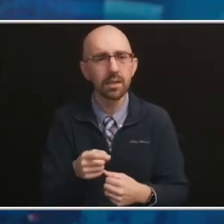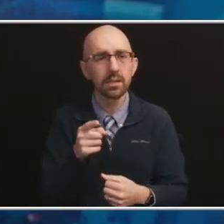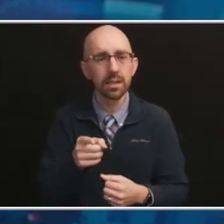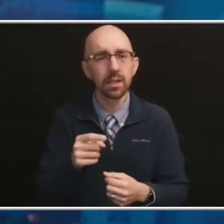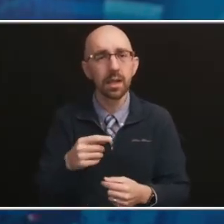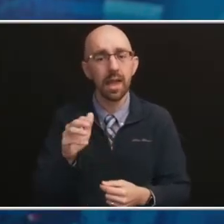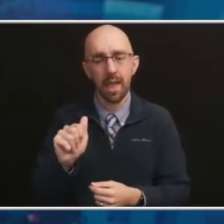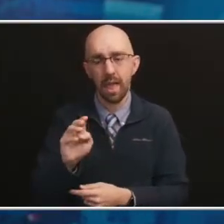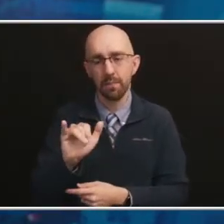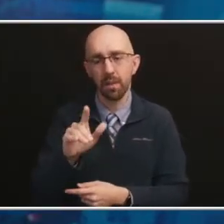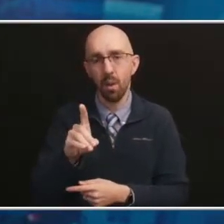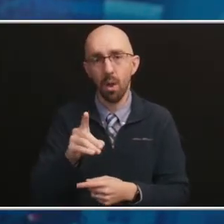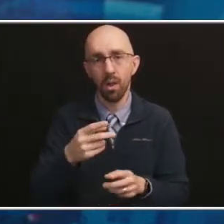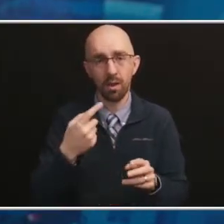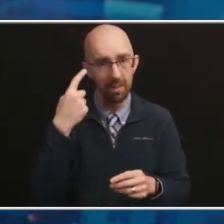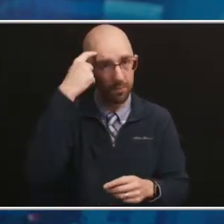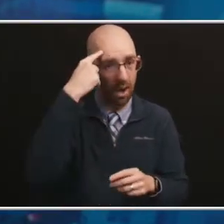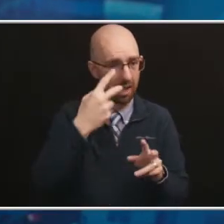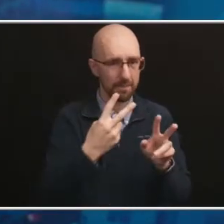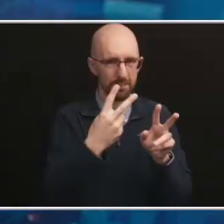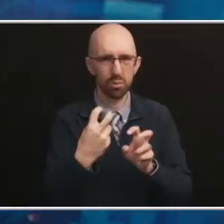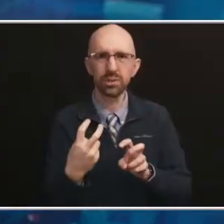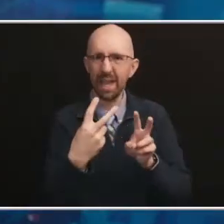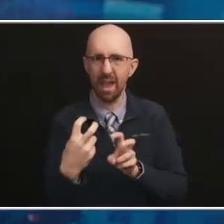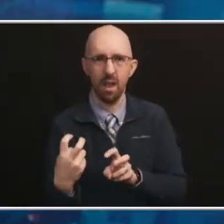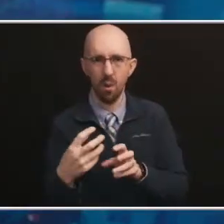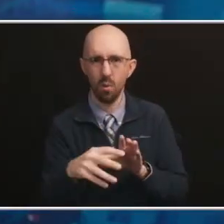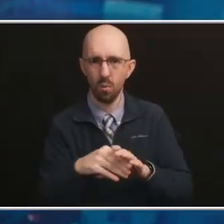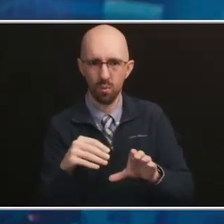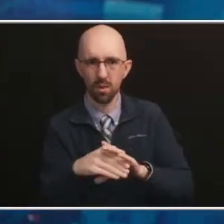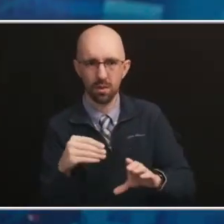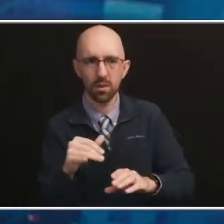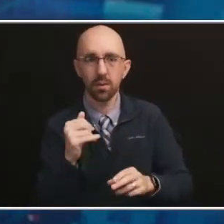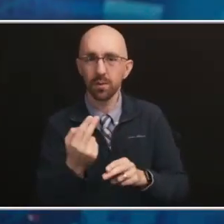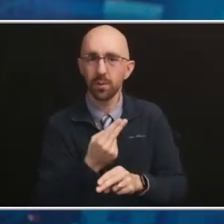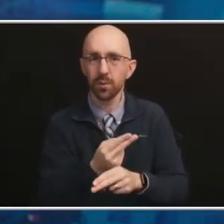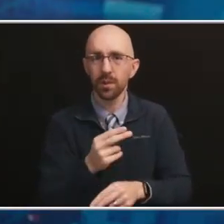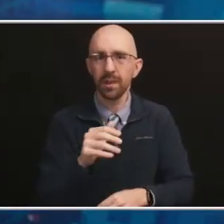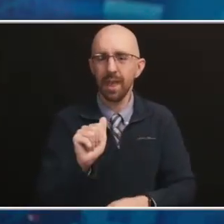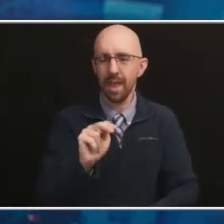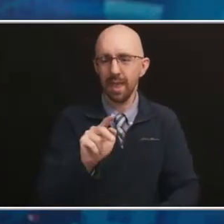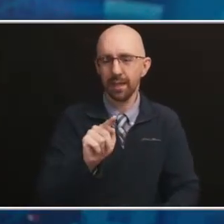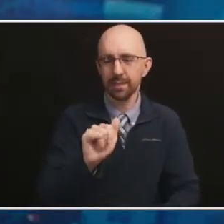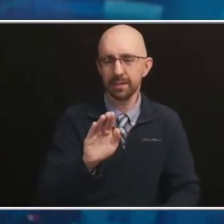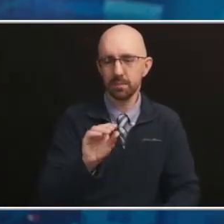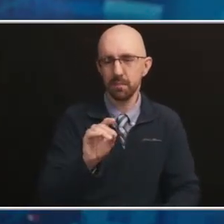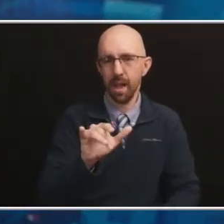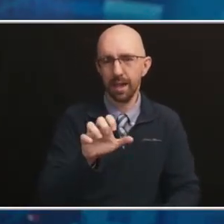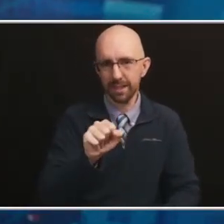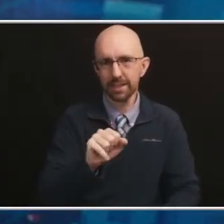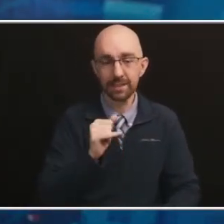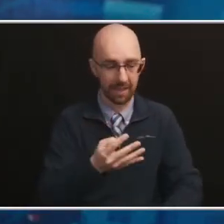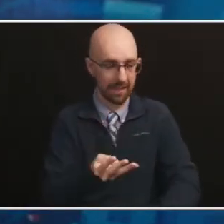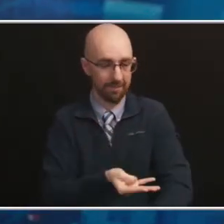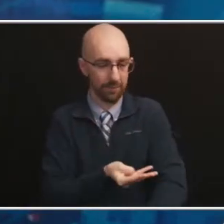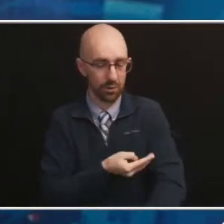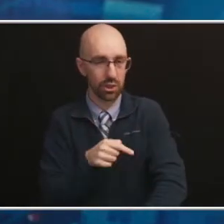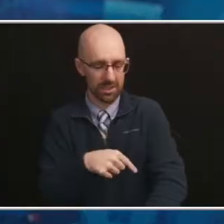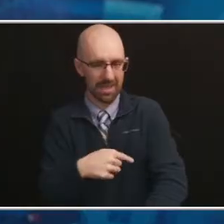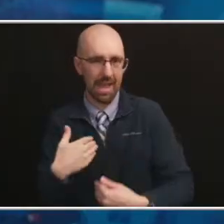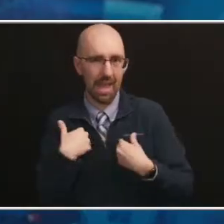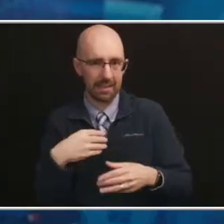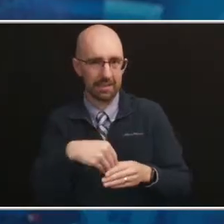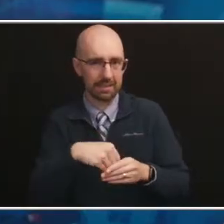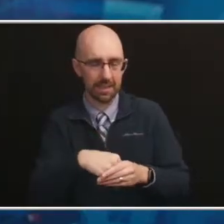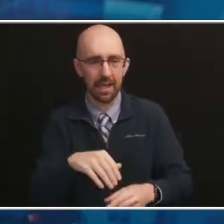brain. So it sort of uses the immune system. They're antibodies. What the infusion is antibodies